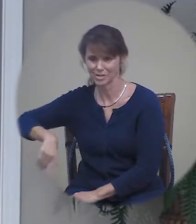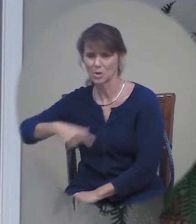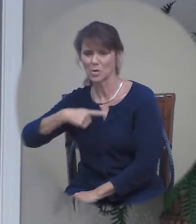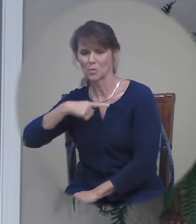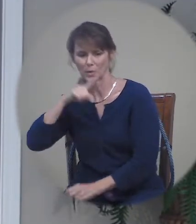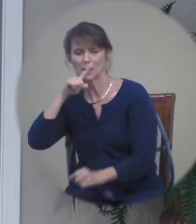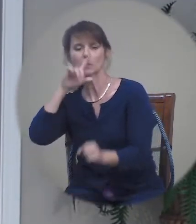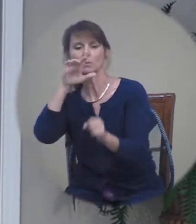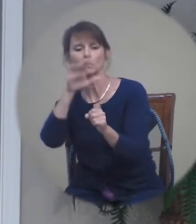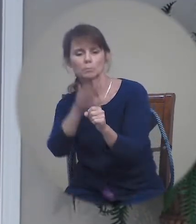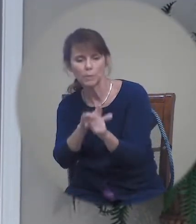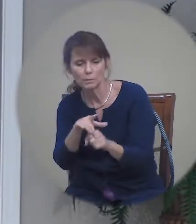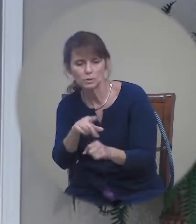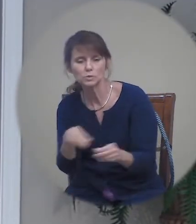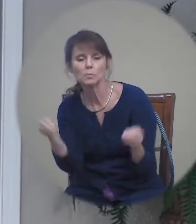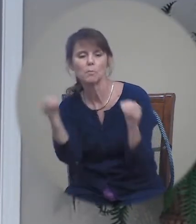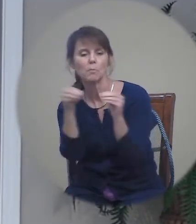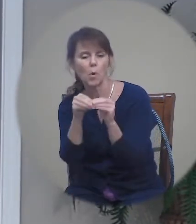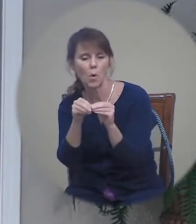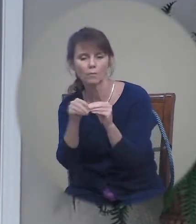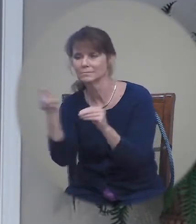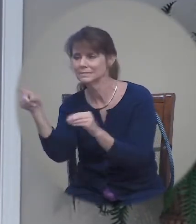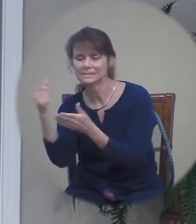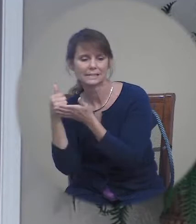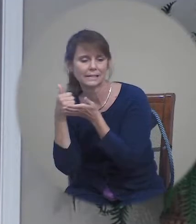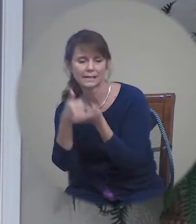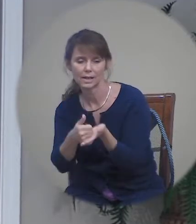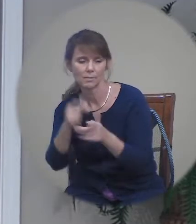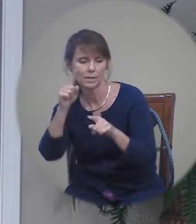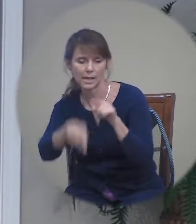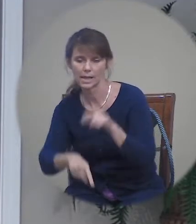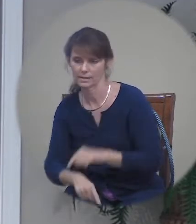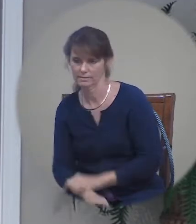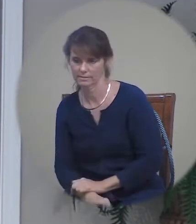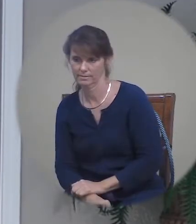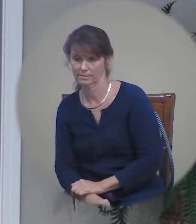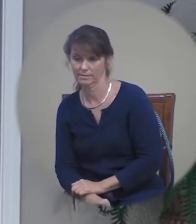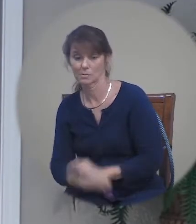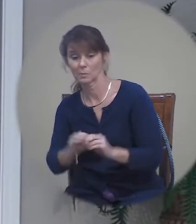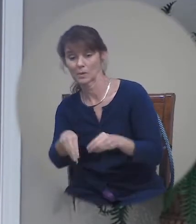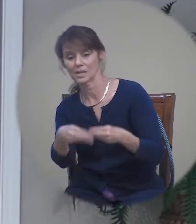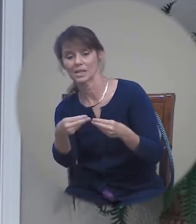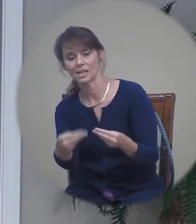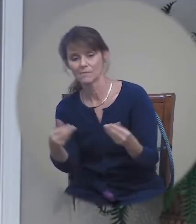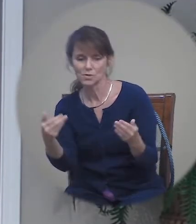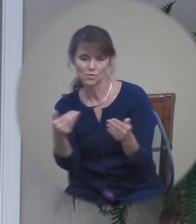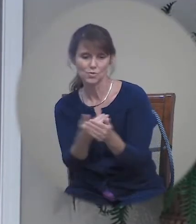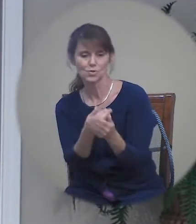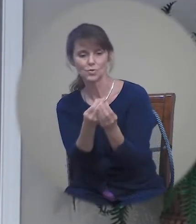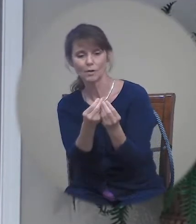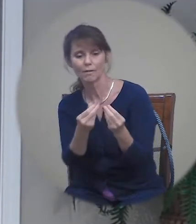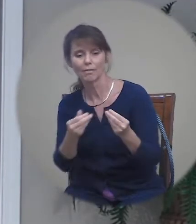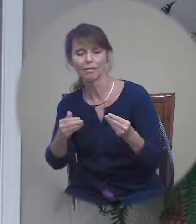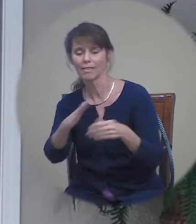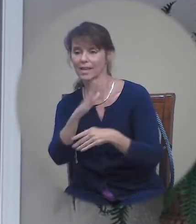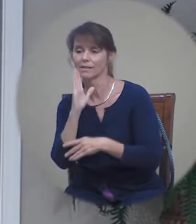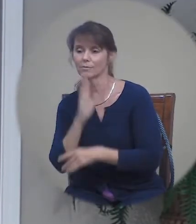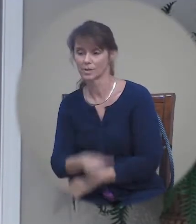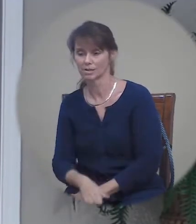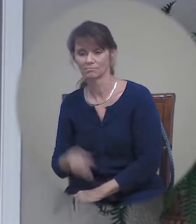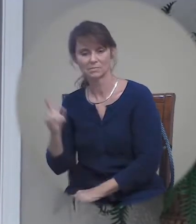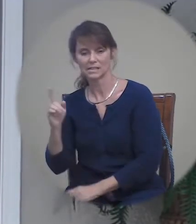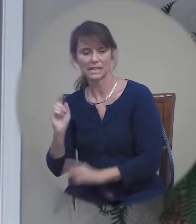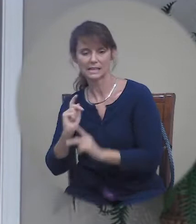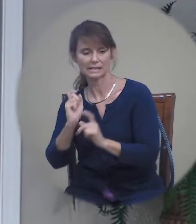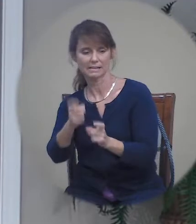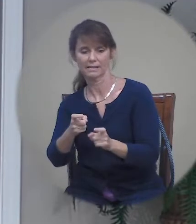something Hezekiah can't deliver. We're going to give you a new promised land. We're going to give you the land that he can't.